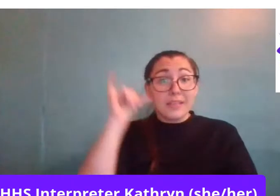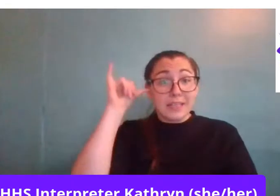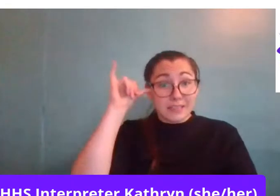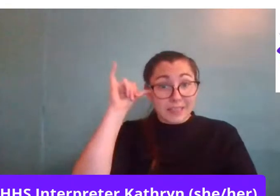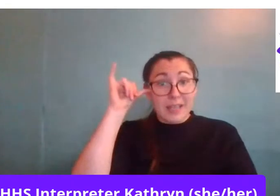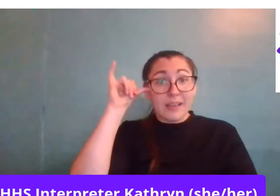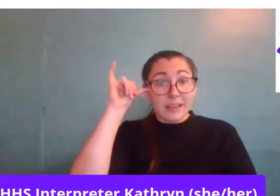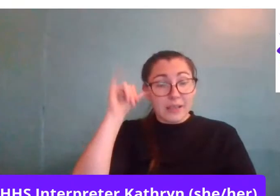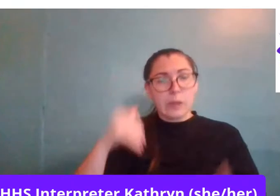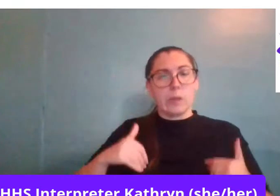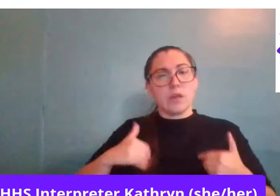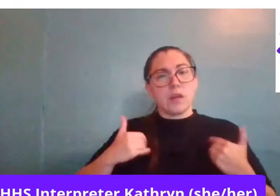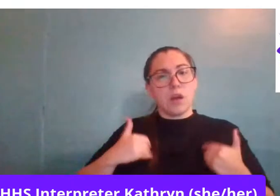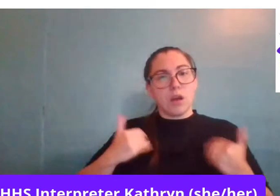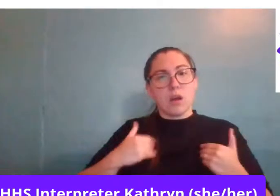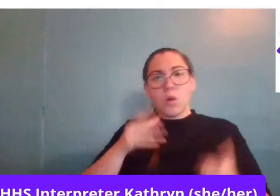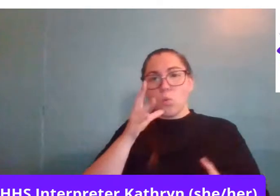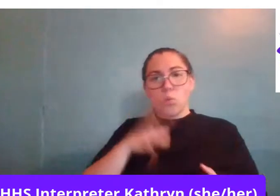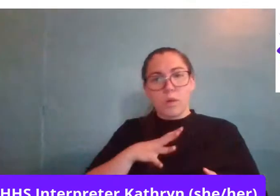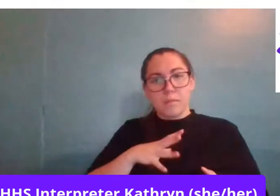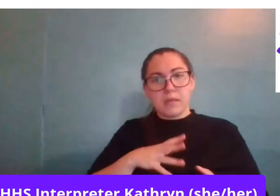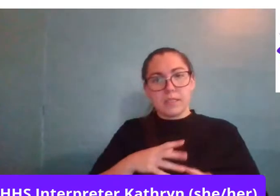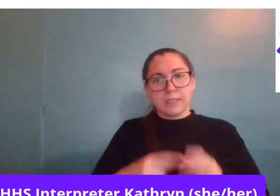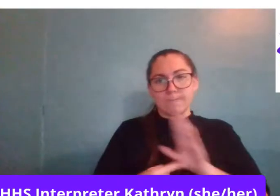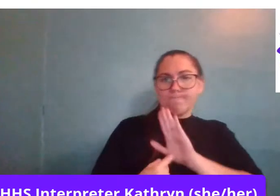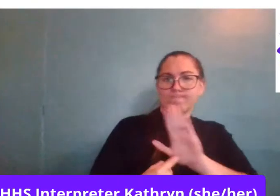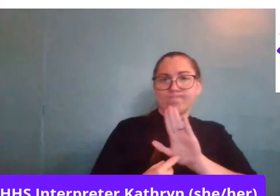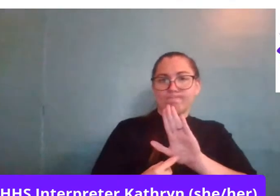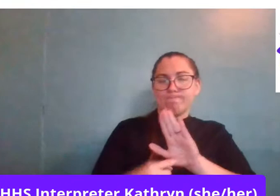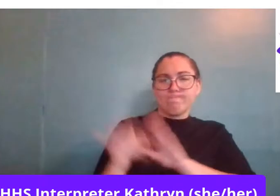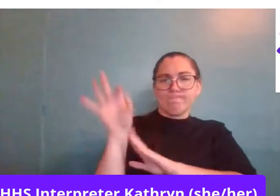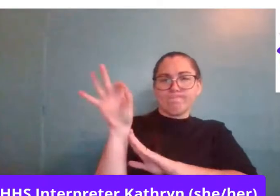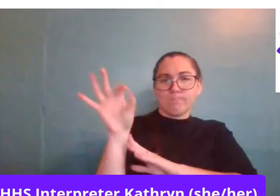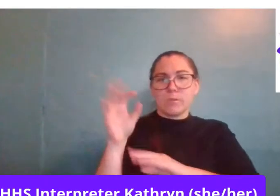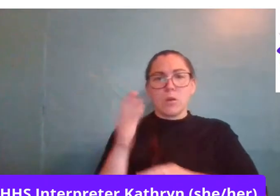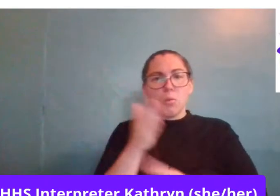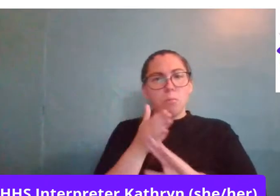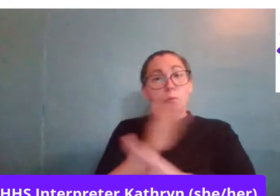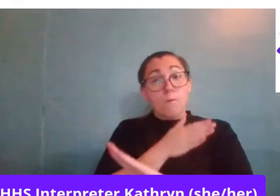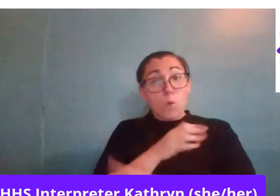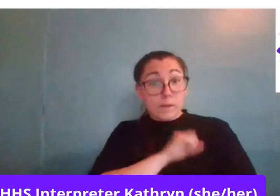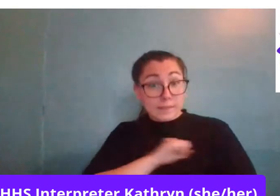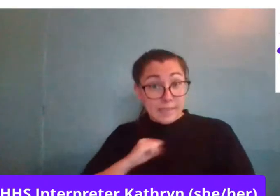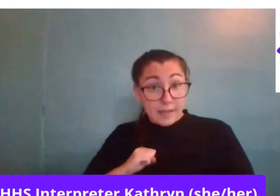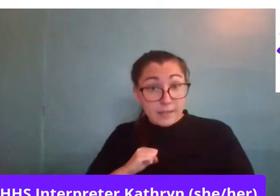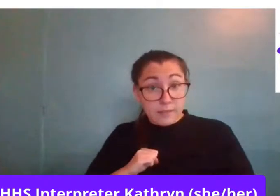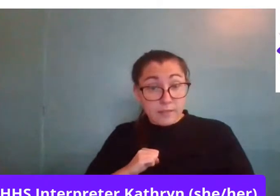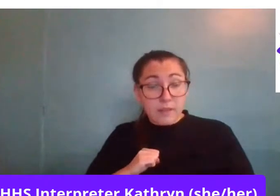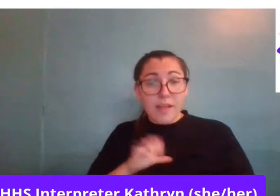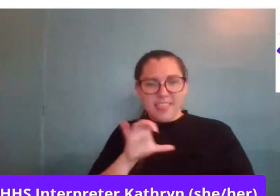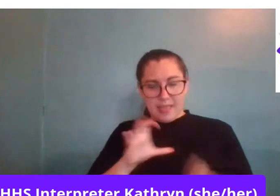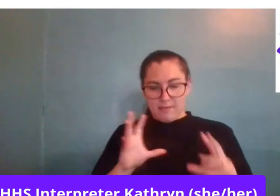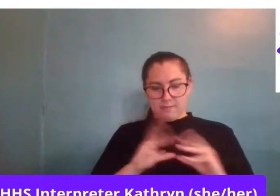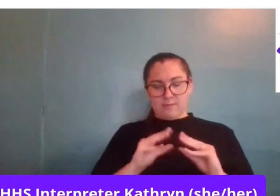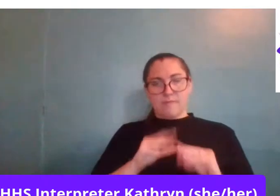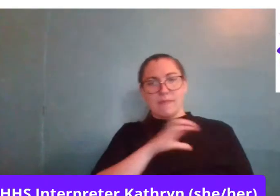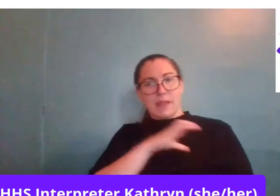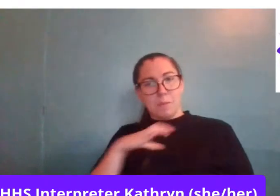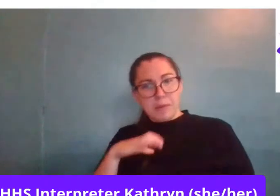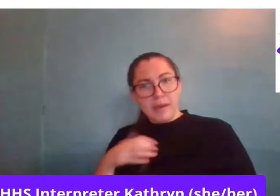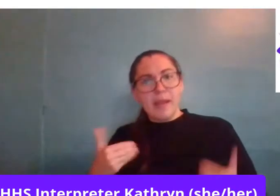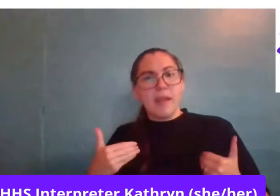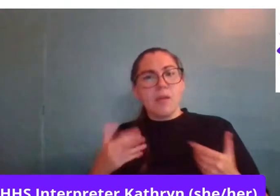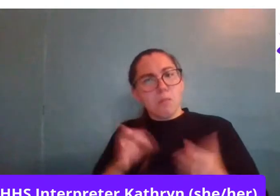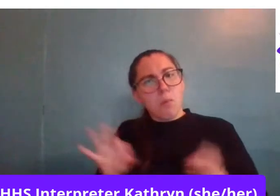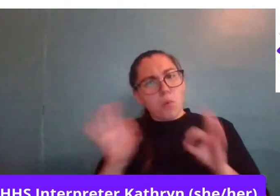those young ladies were testifying before the Senate committee, how important it is to have a safe public place